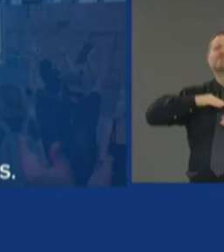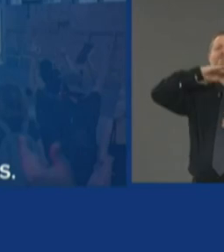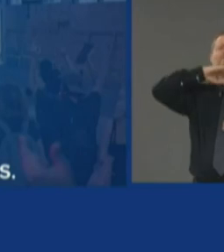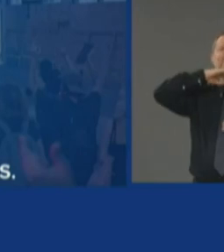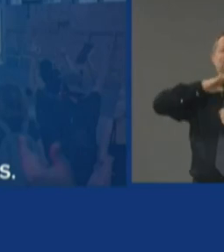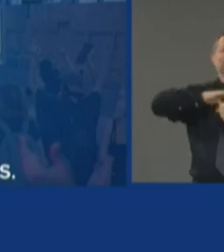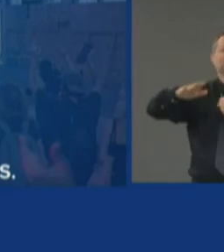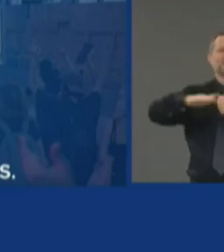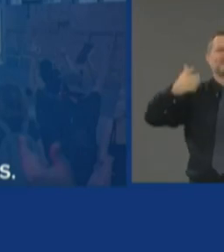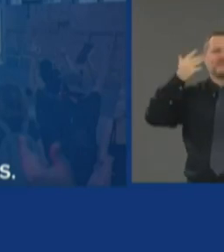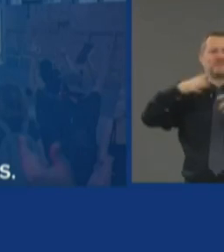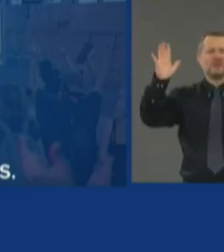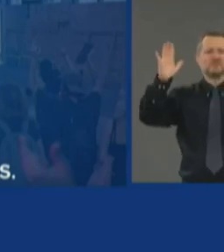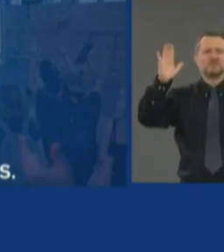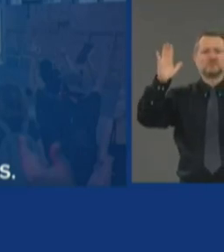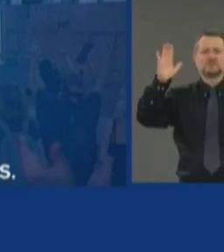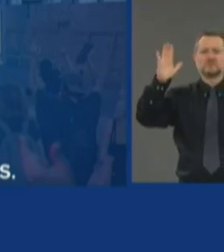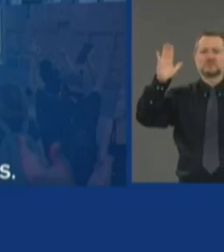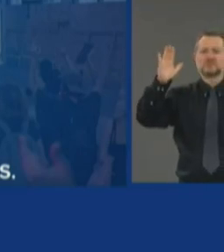That is a fact.